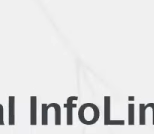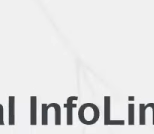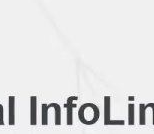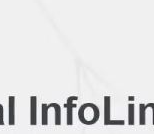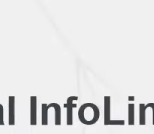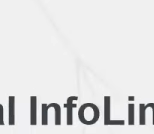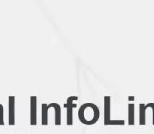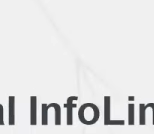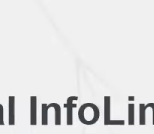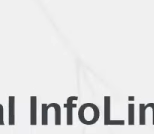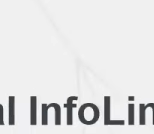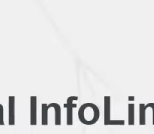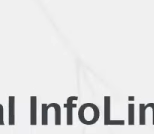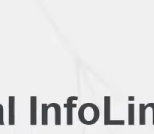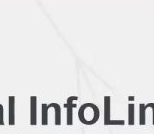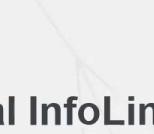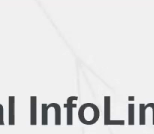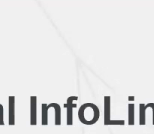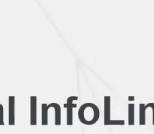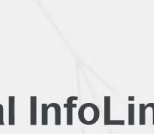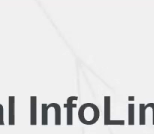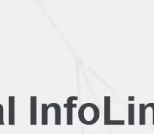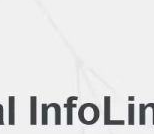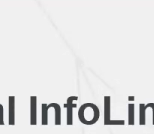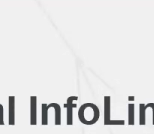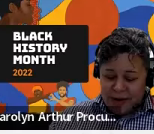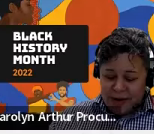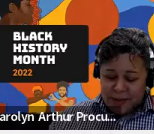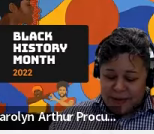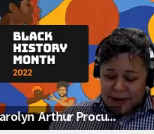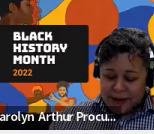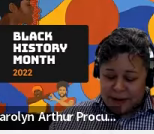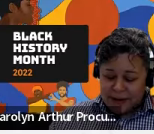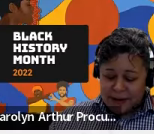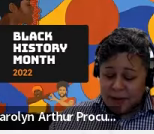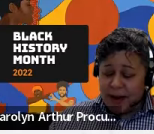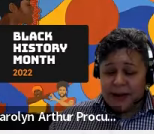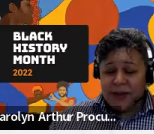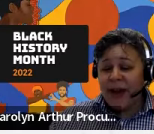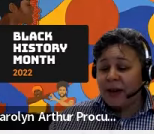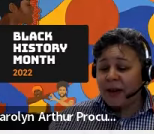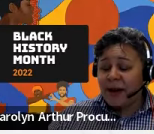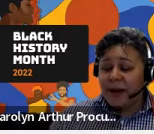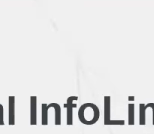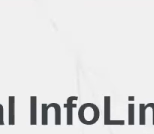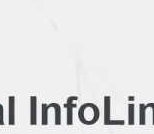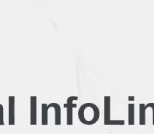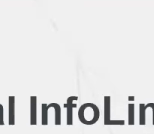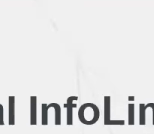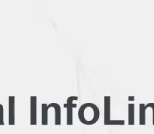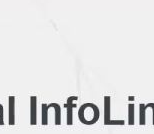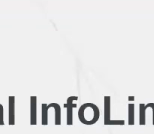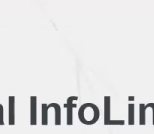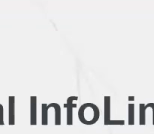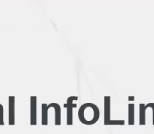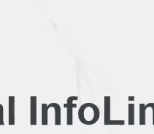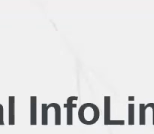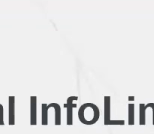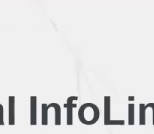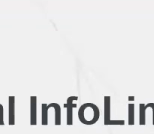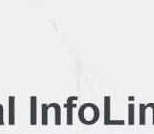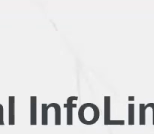that this is the last slide, okay. And I can stop sharing now if you'd like. Okay, perfect. So yeah, so that again was just to give